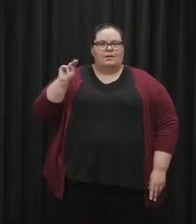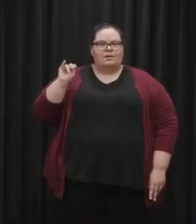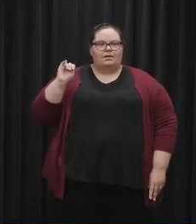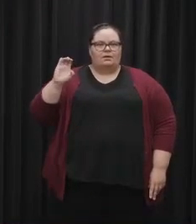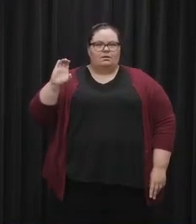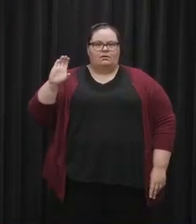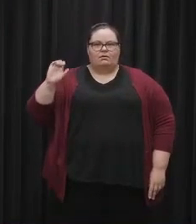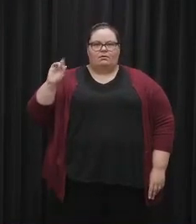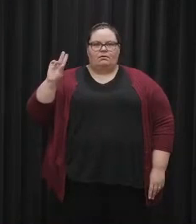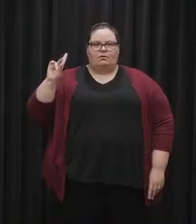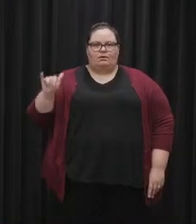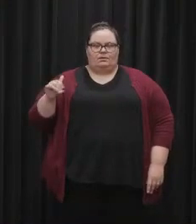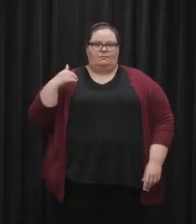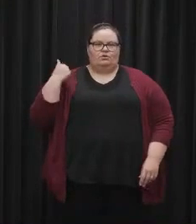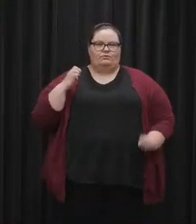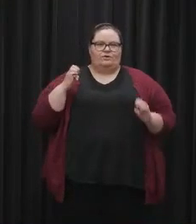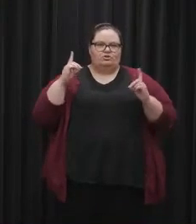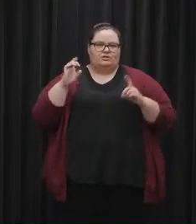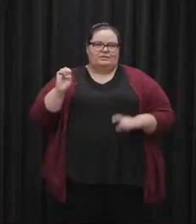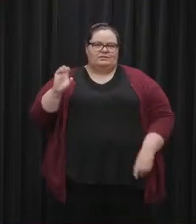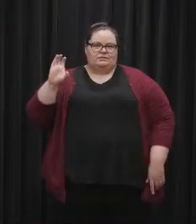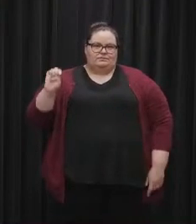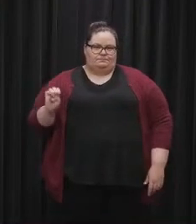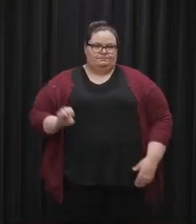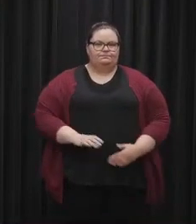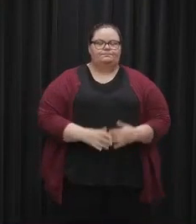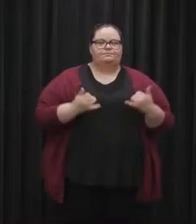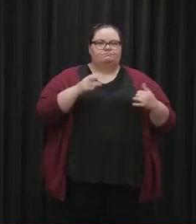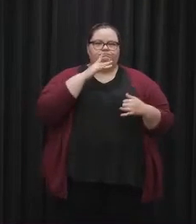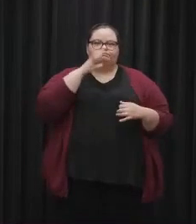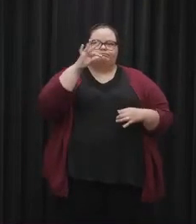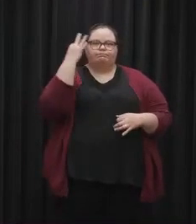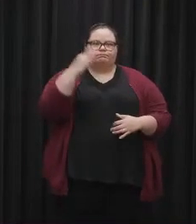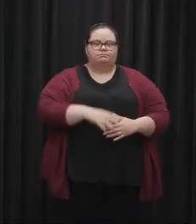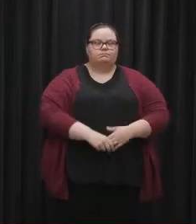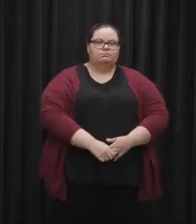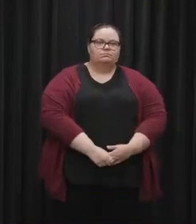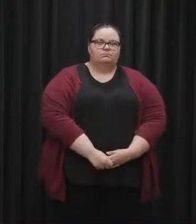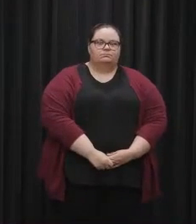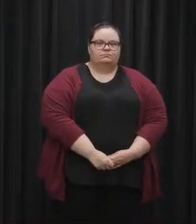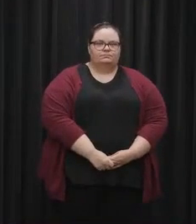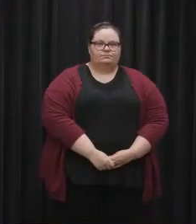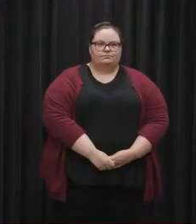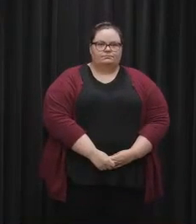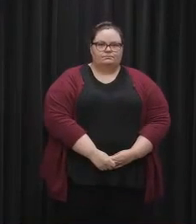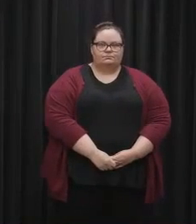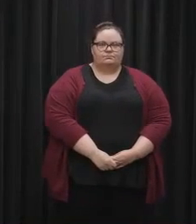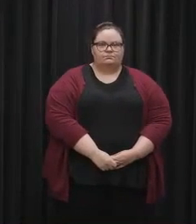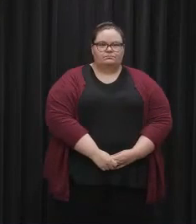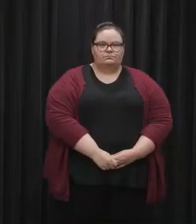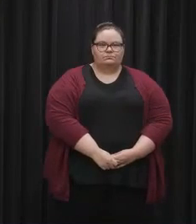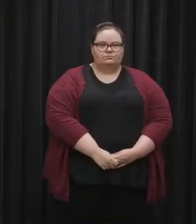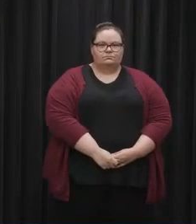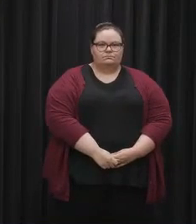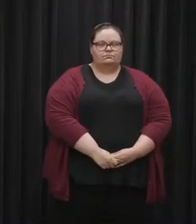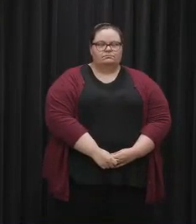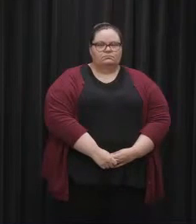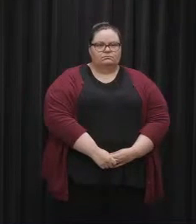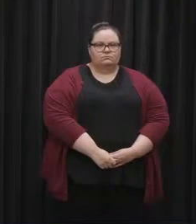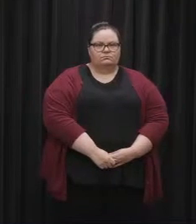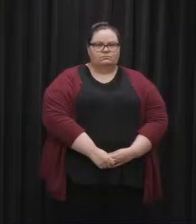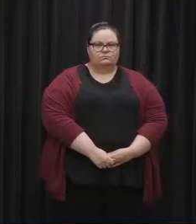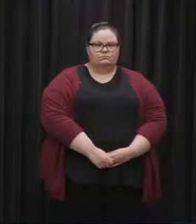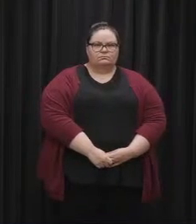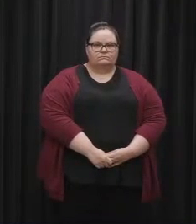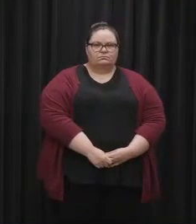Childhood Development. Bonjour. Hello, everyone. Happy Thanksgiving, and welcome to today's update on